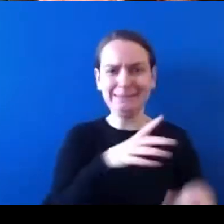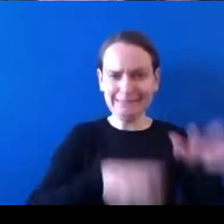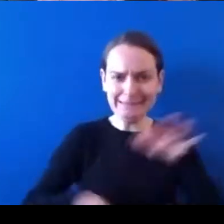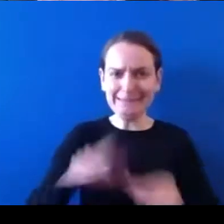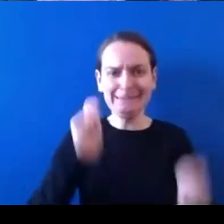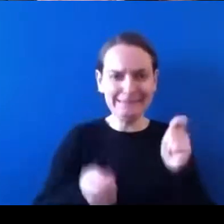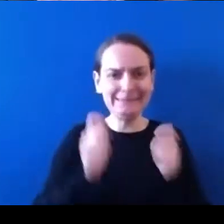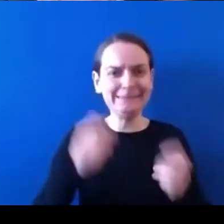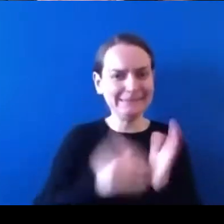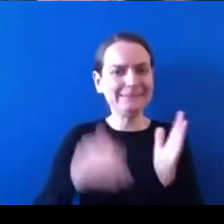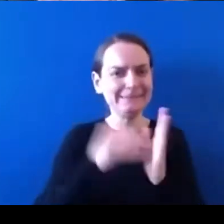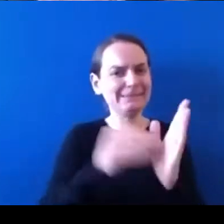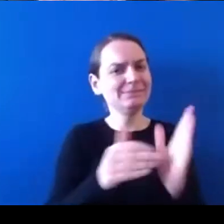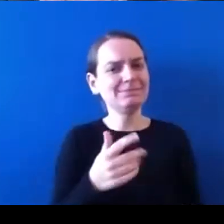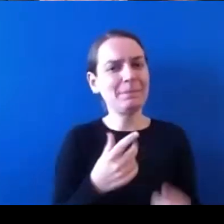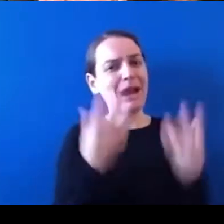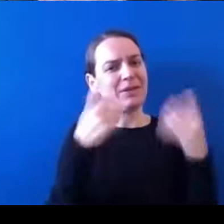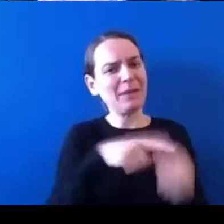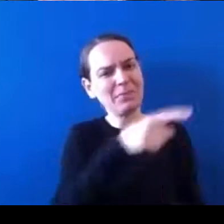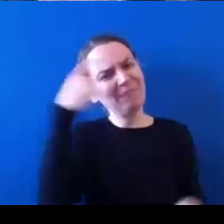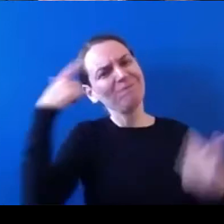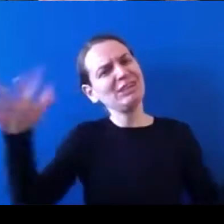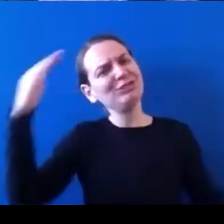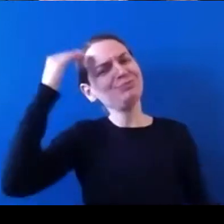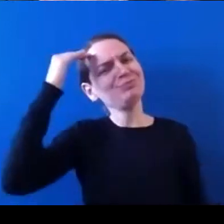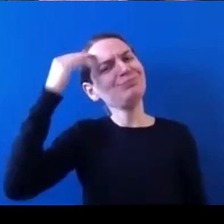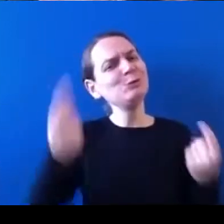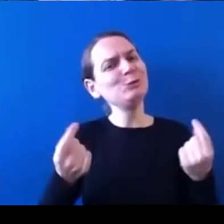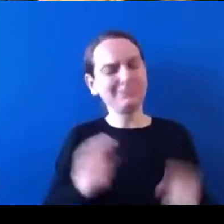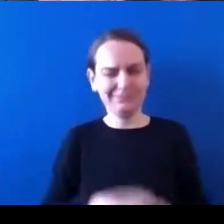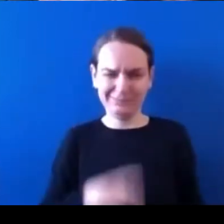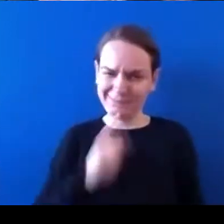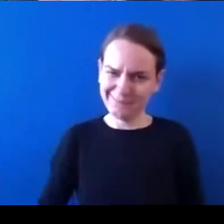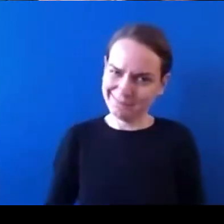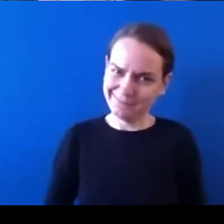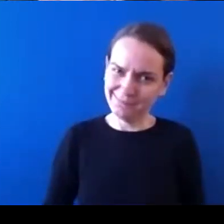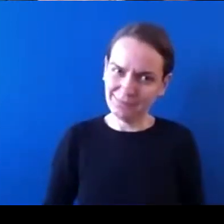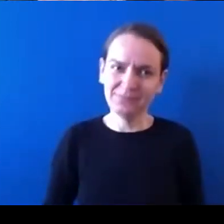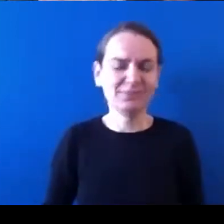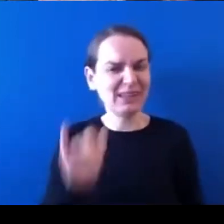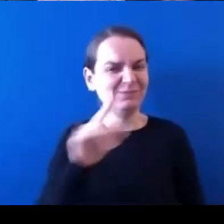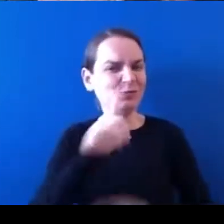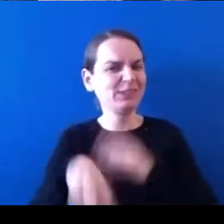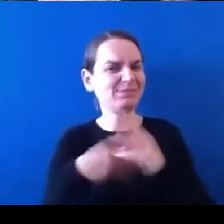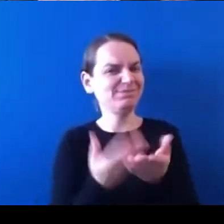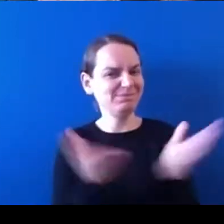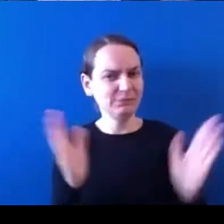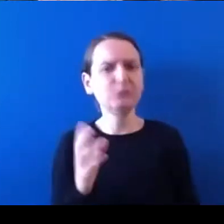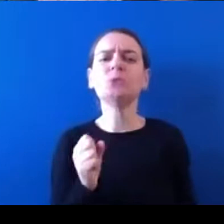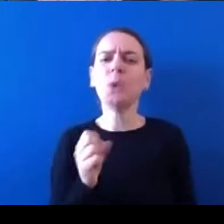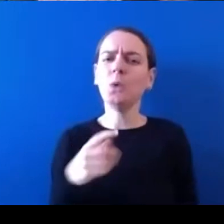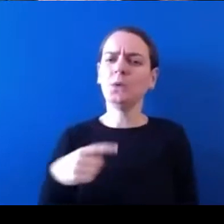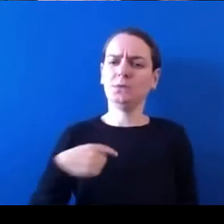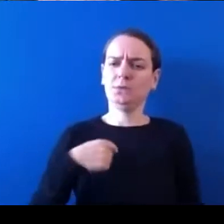in what your individual accommodations are needed. And a good thing to ask is